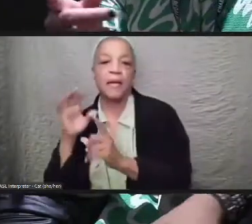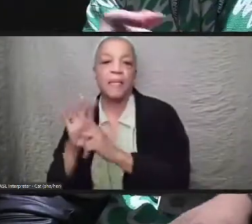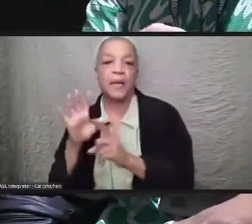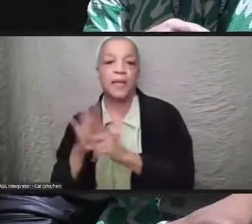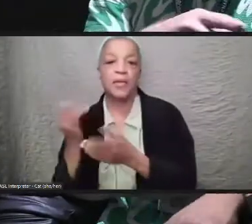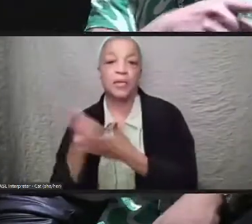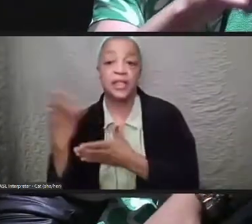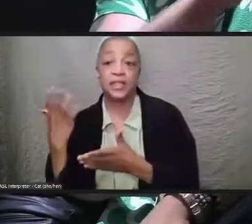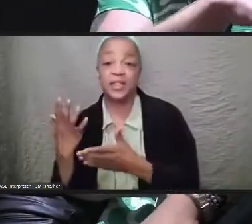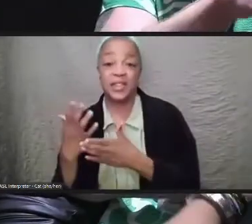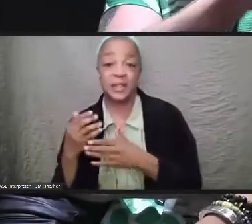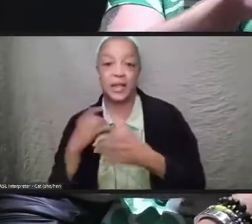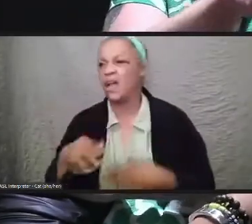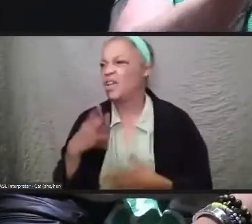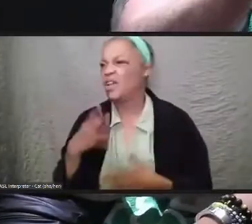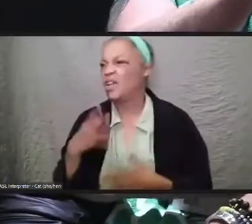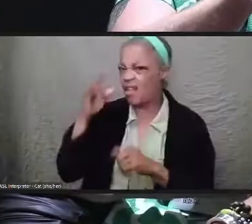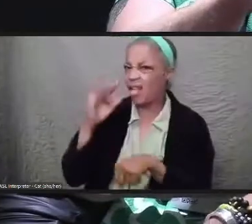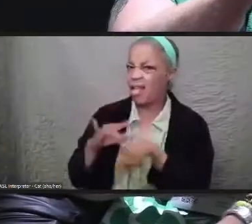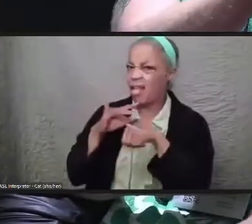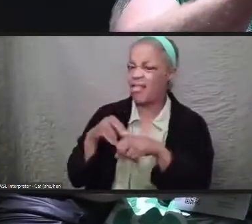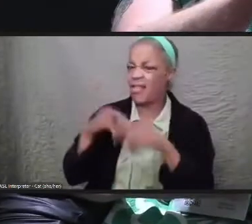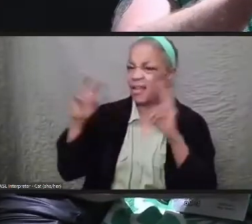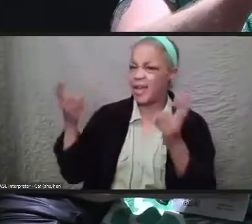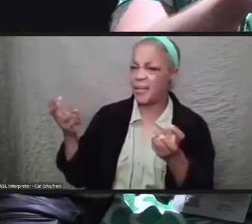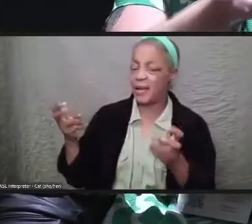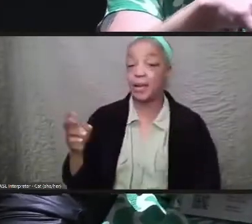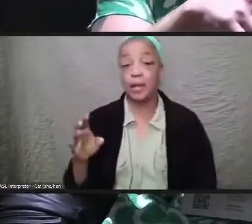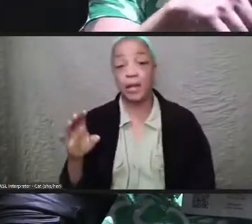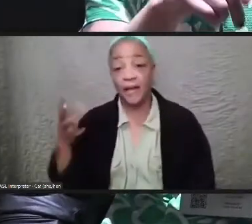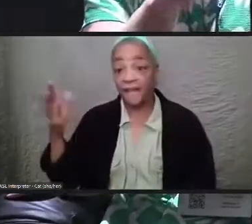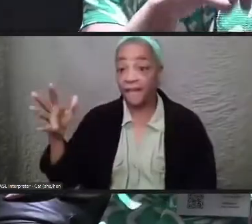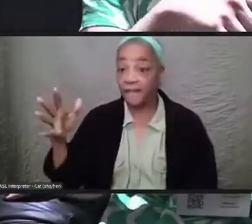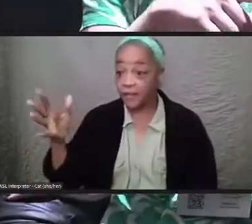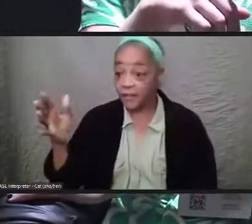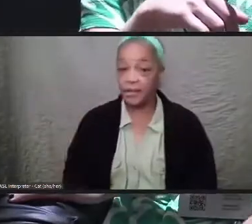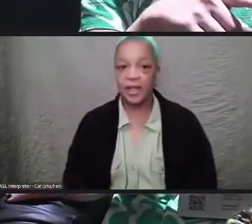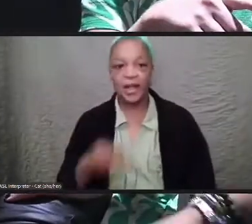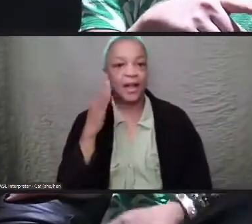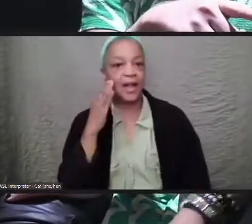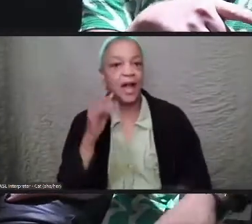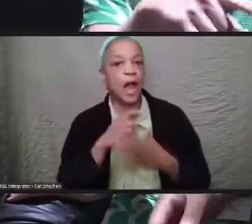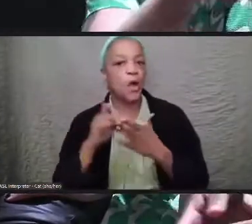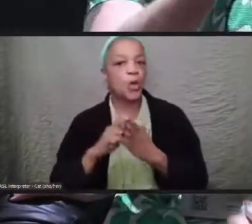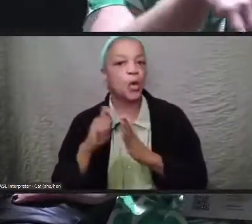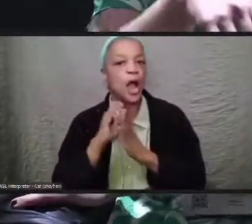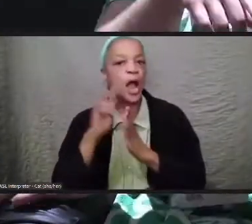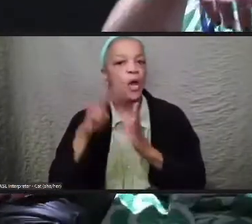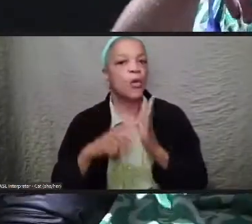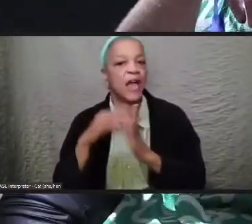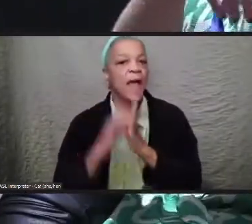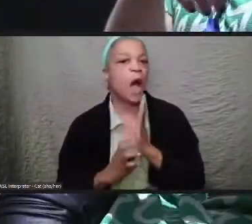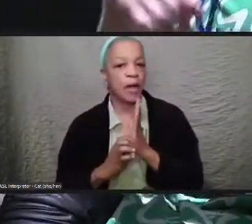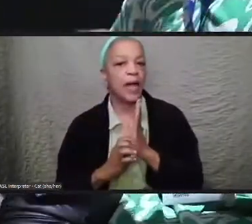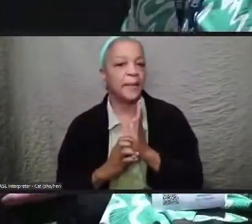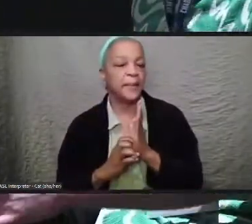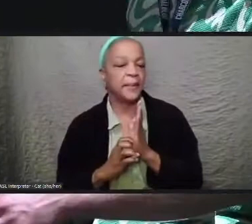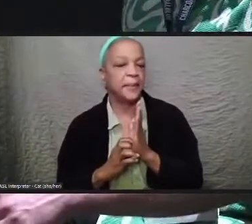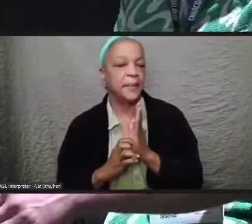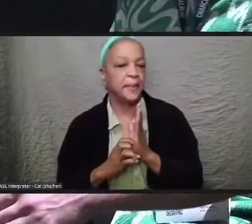and that. Well, you see where I'm going. You see where I'm going. I know where you're going. I read the outline. Right. Because we didn't